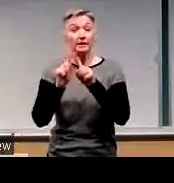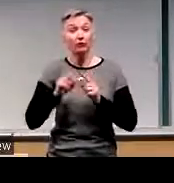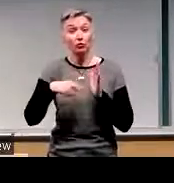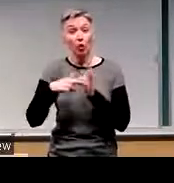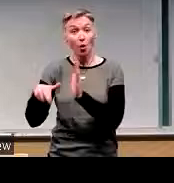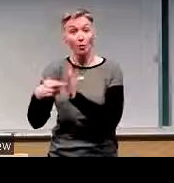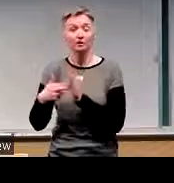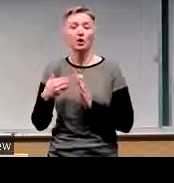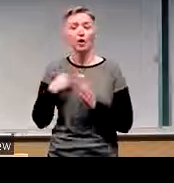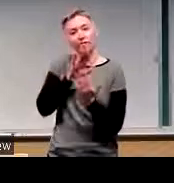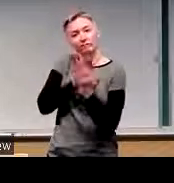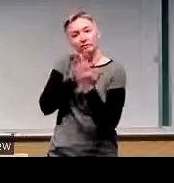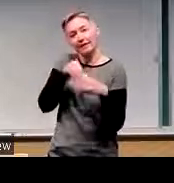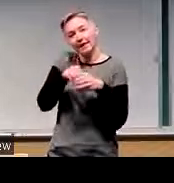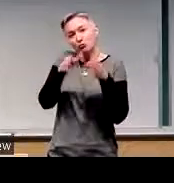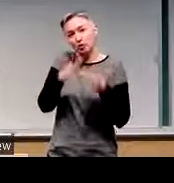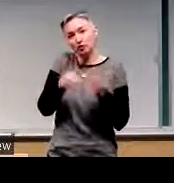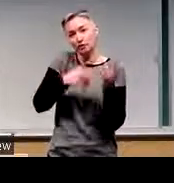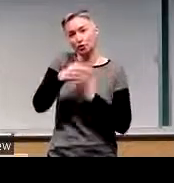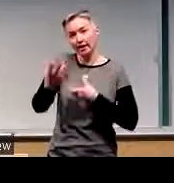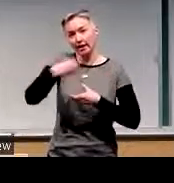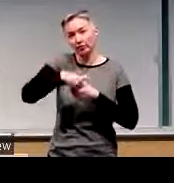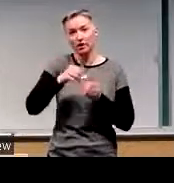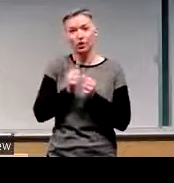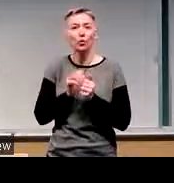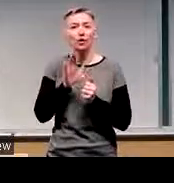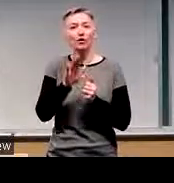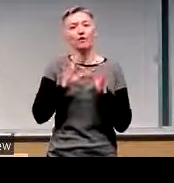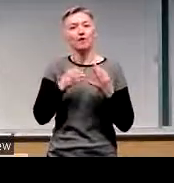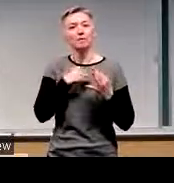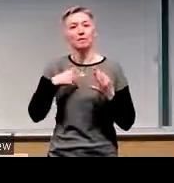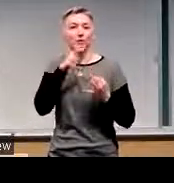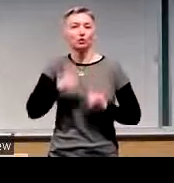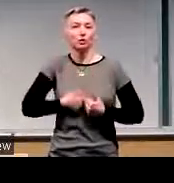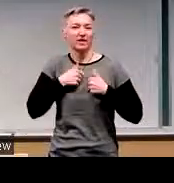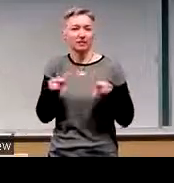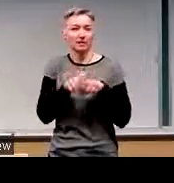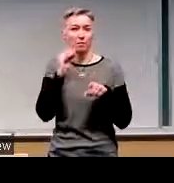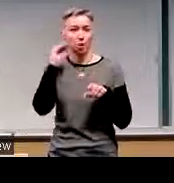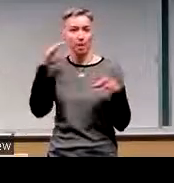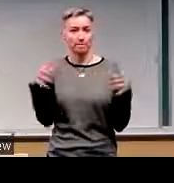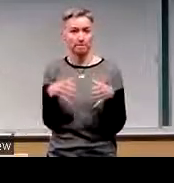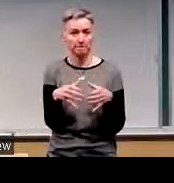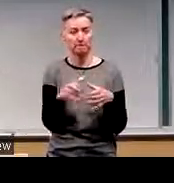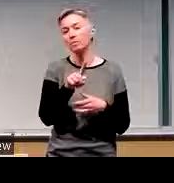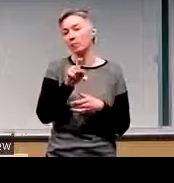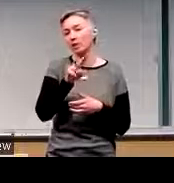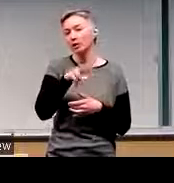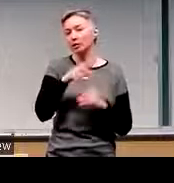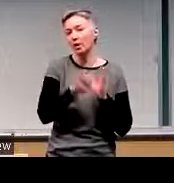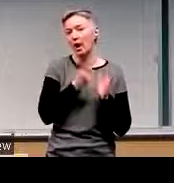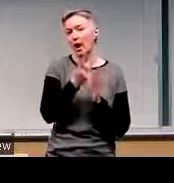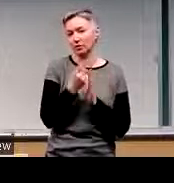social engagement with one's at-home family members, which was 122 hours less